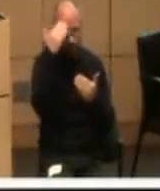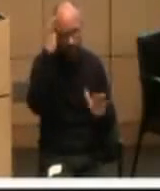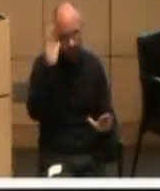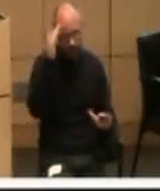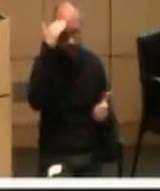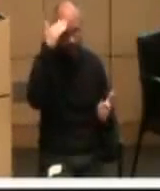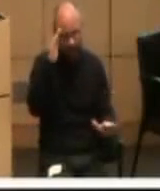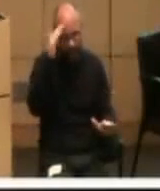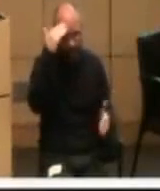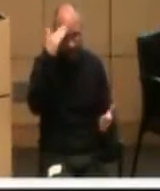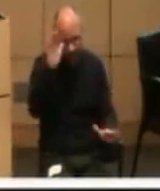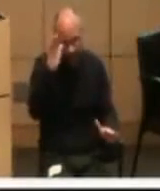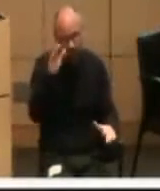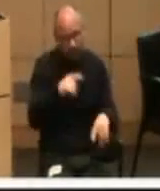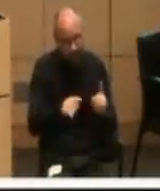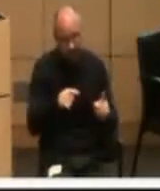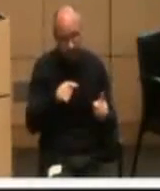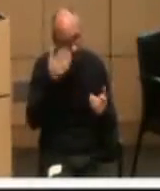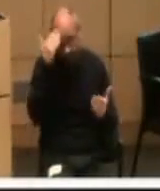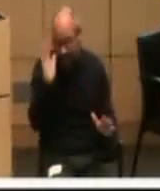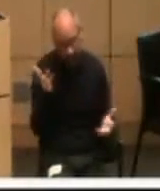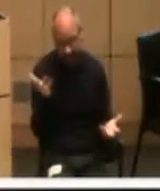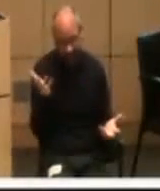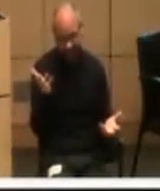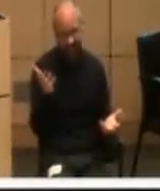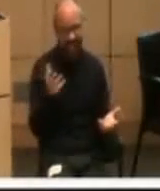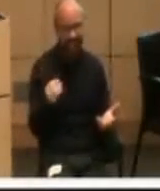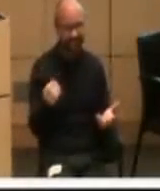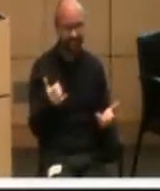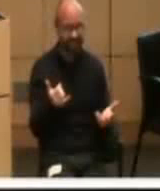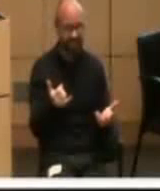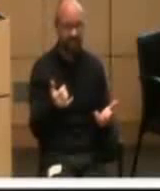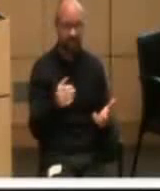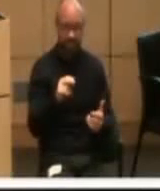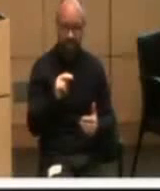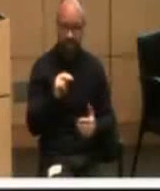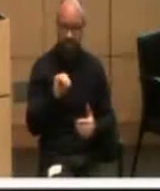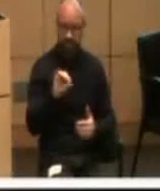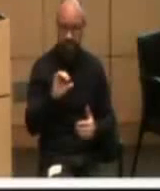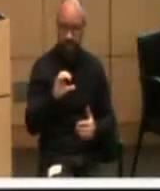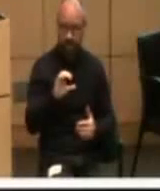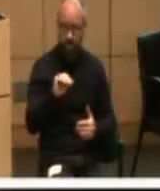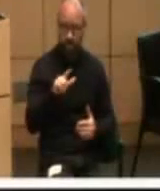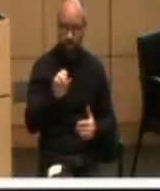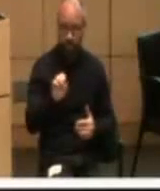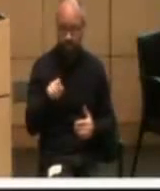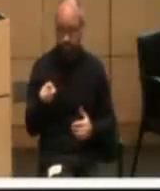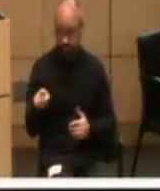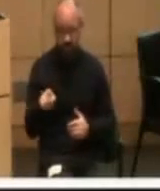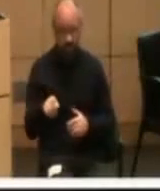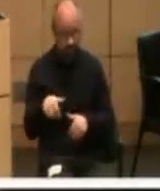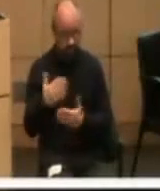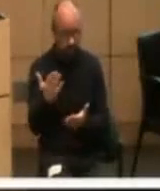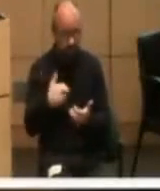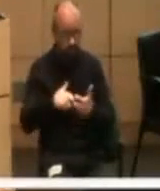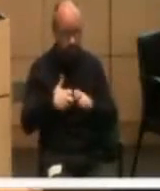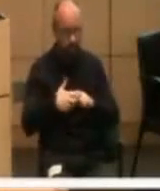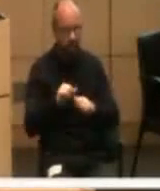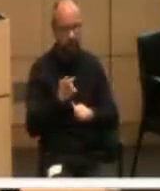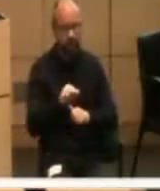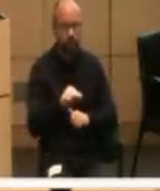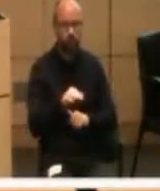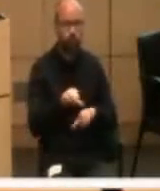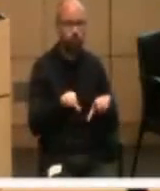but we don't. Yeah, now we certainly, you know, I think Nicole raised sort of the problem is, so when you do the watch and